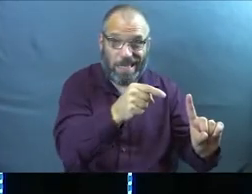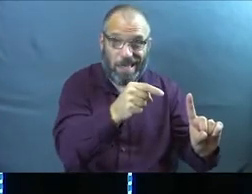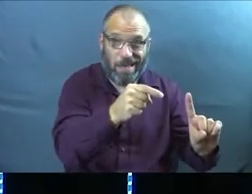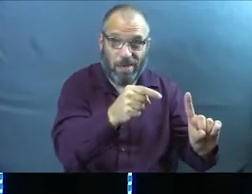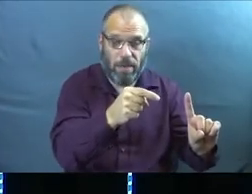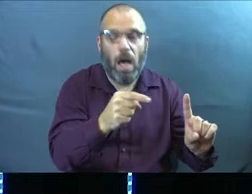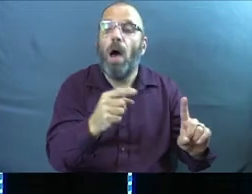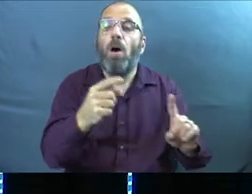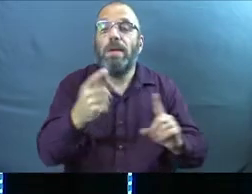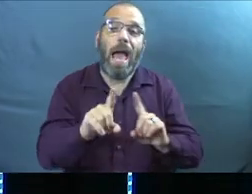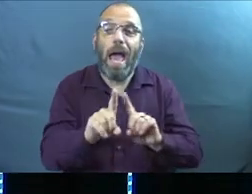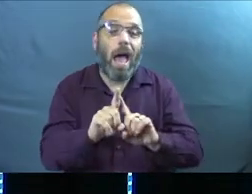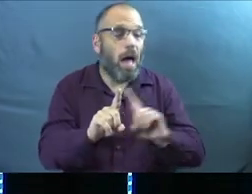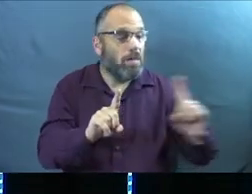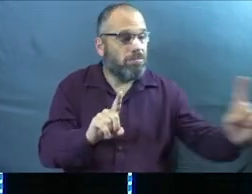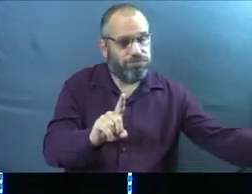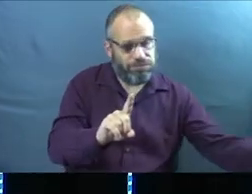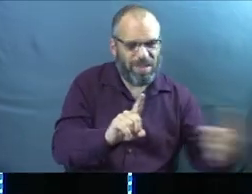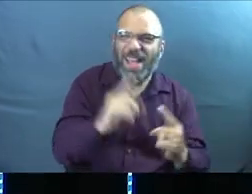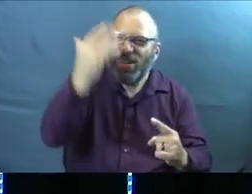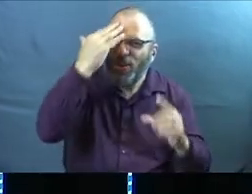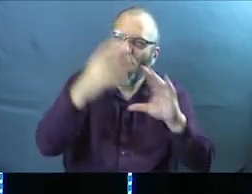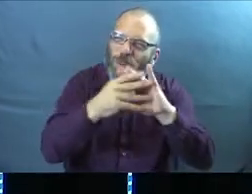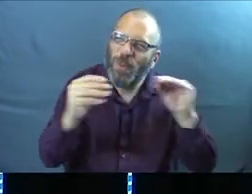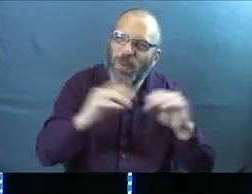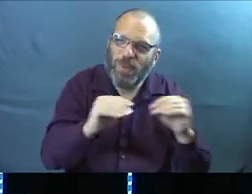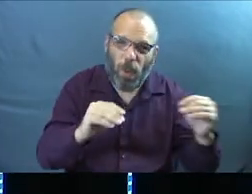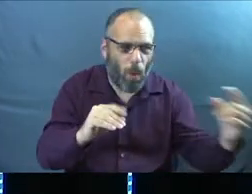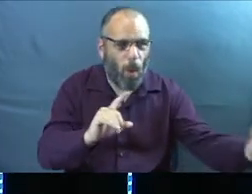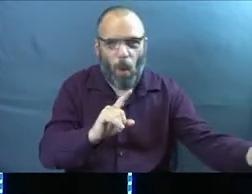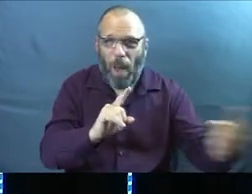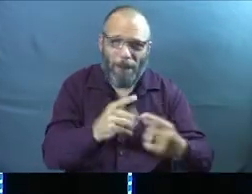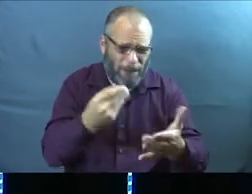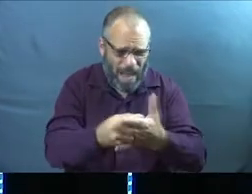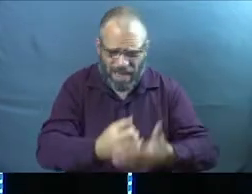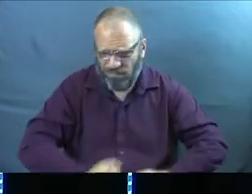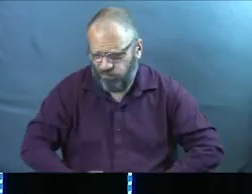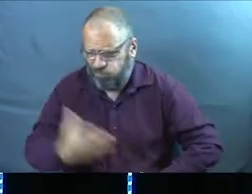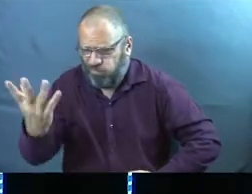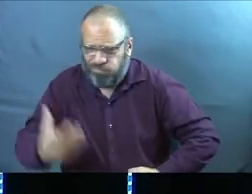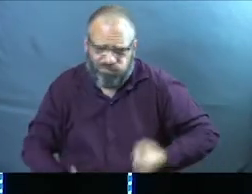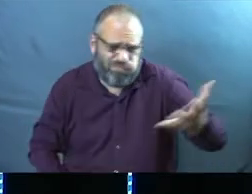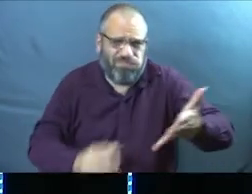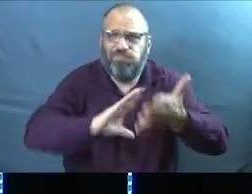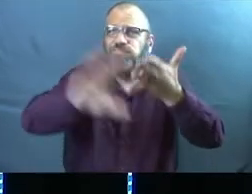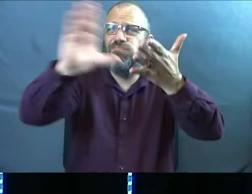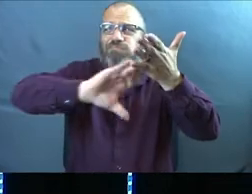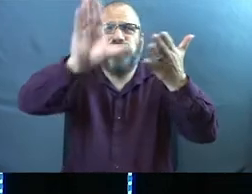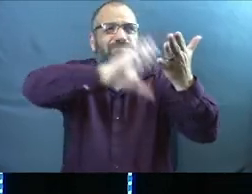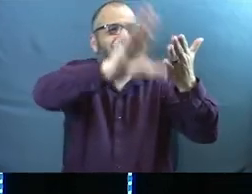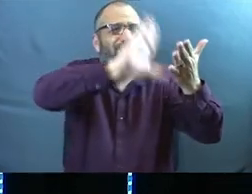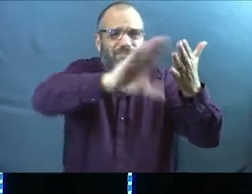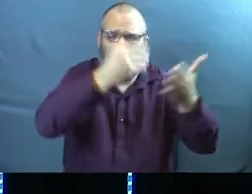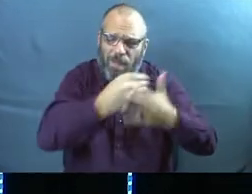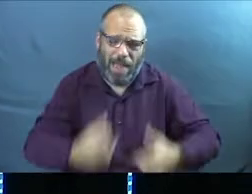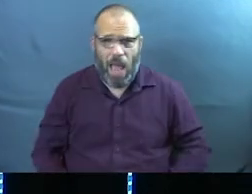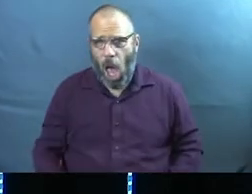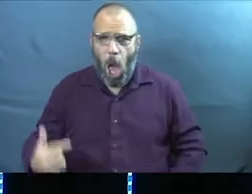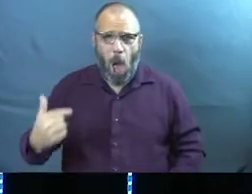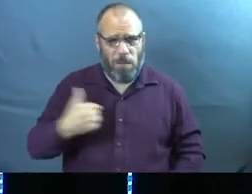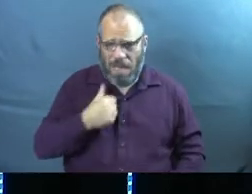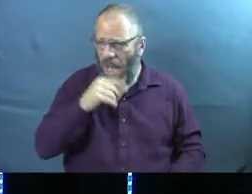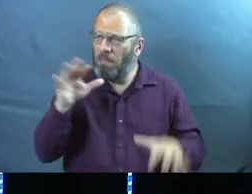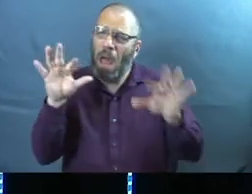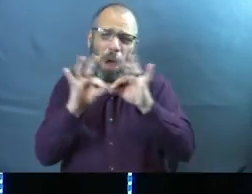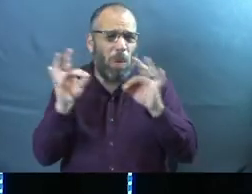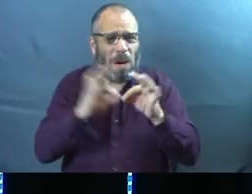Right, like the prodigal comes up to the dad, and you know the story, and he's blown all the money, and he's done all this sin, and he comes up the road and says, I'm not a